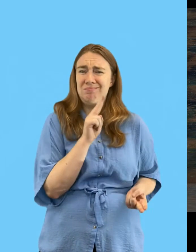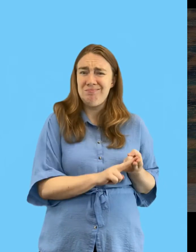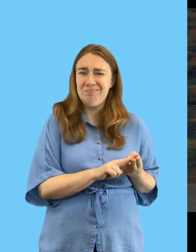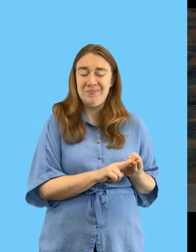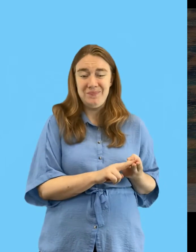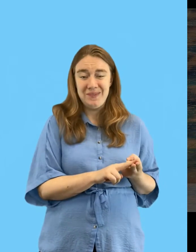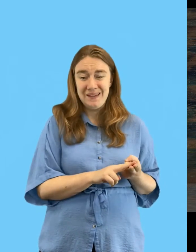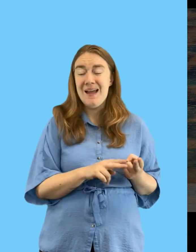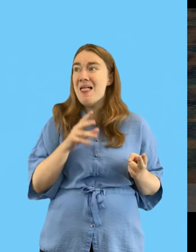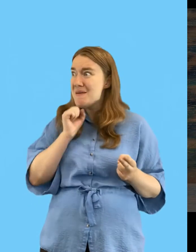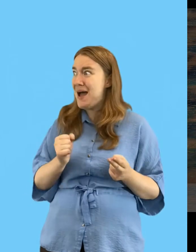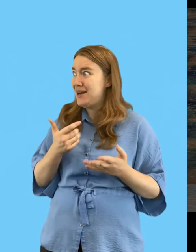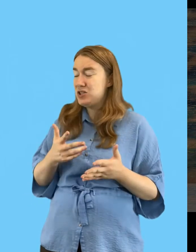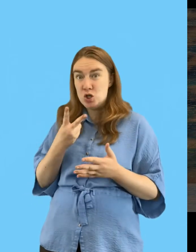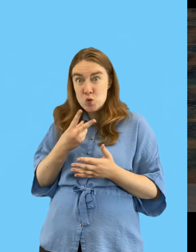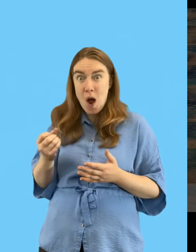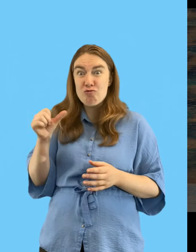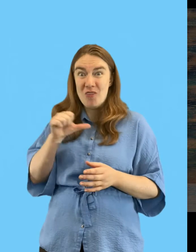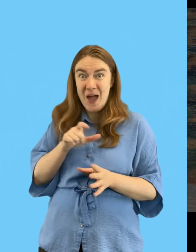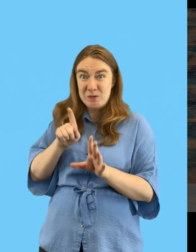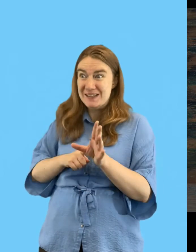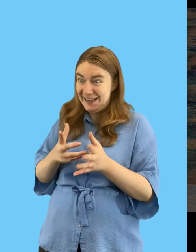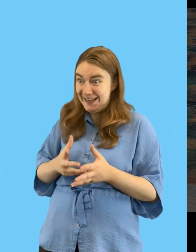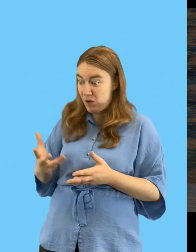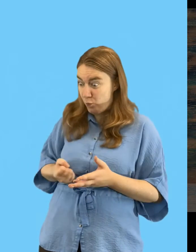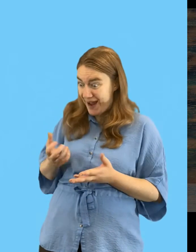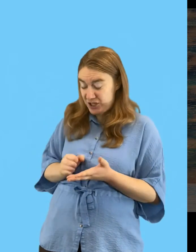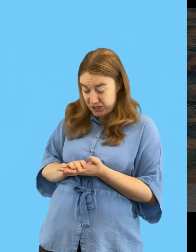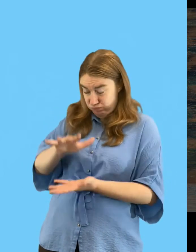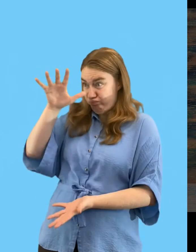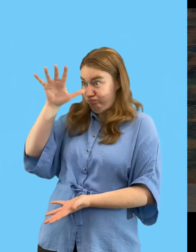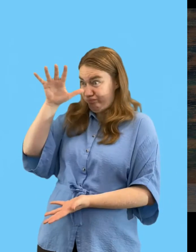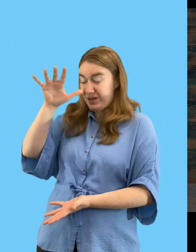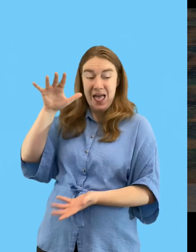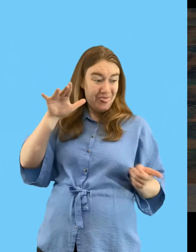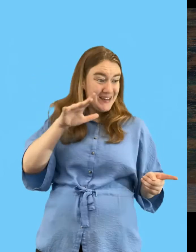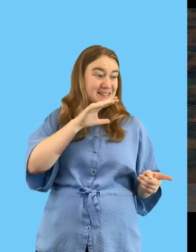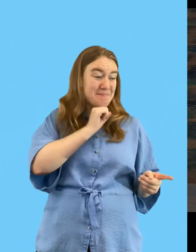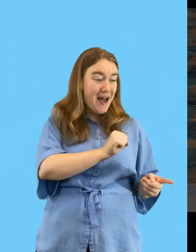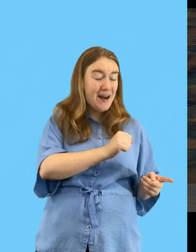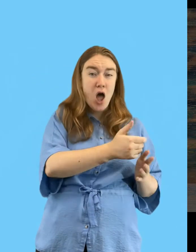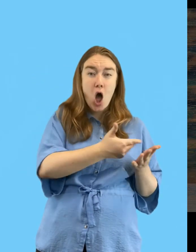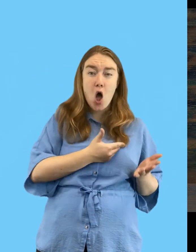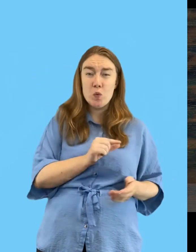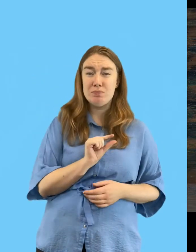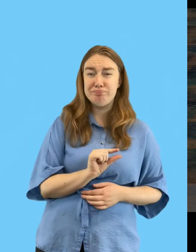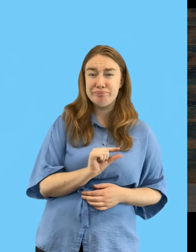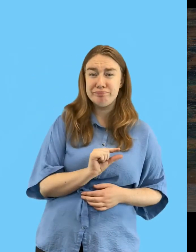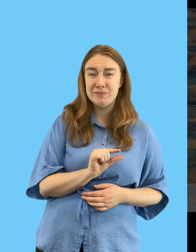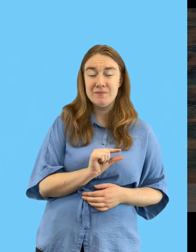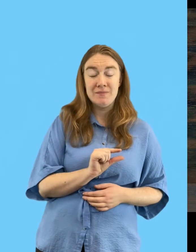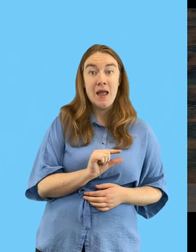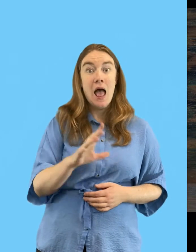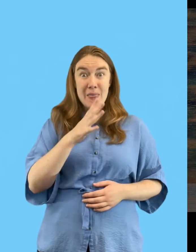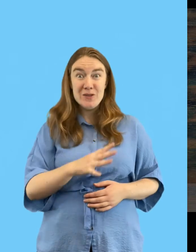of 200,000 years' wages. And the pardoned servant's aggression